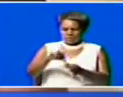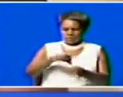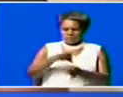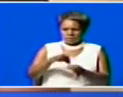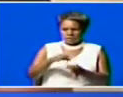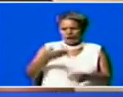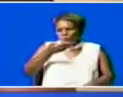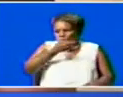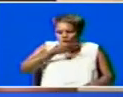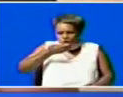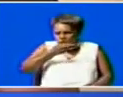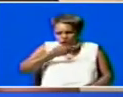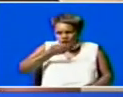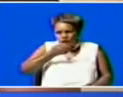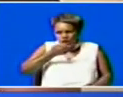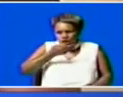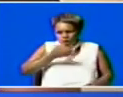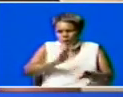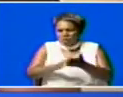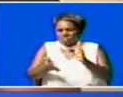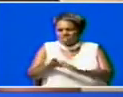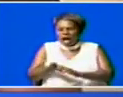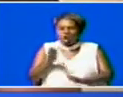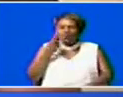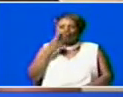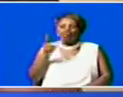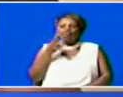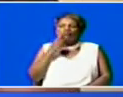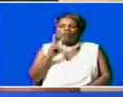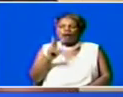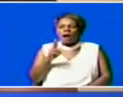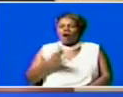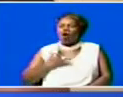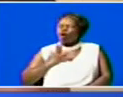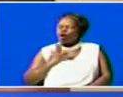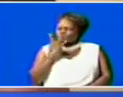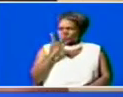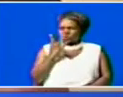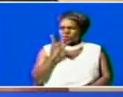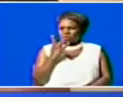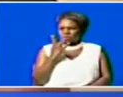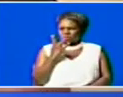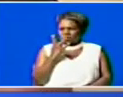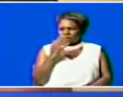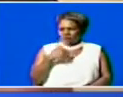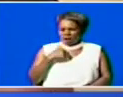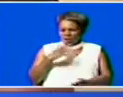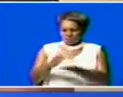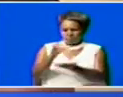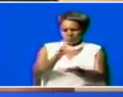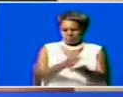white porridge without sugar. And it's really, really hot. And it's kept in these